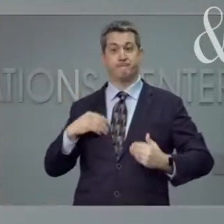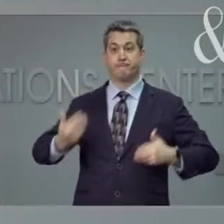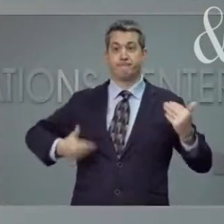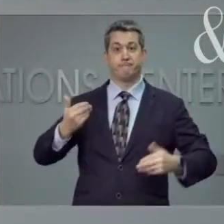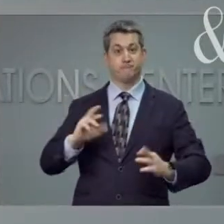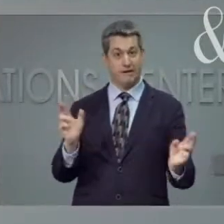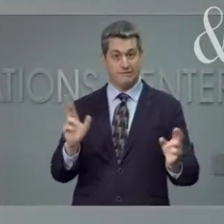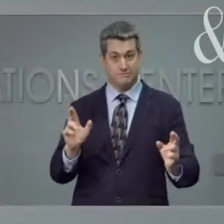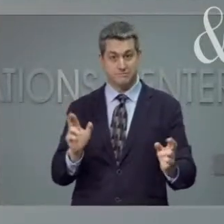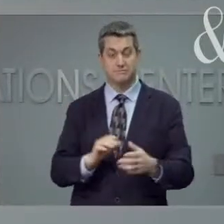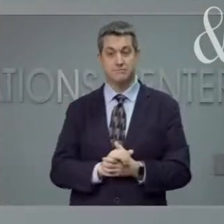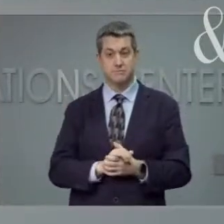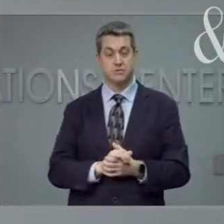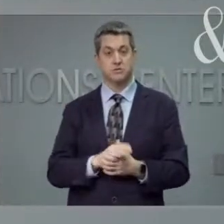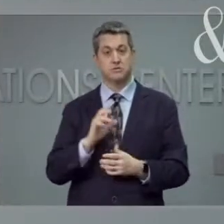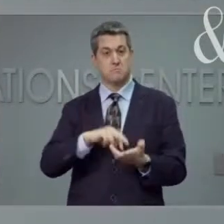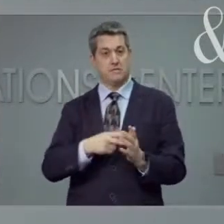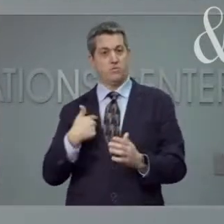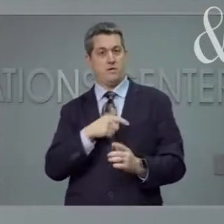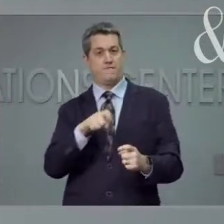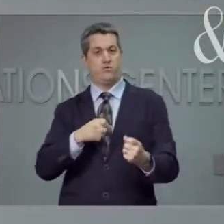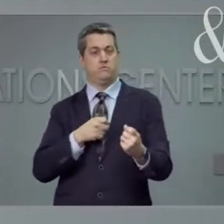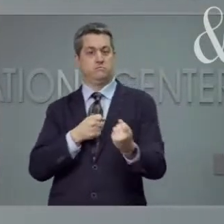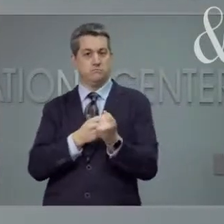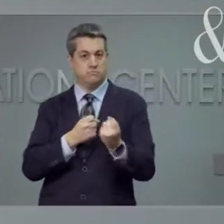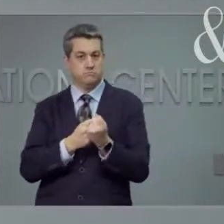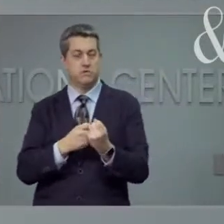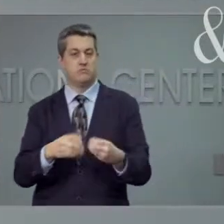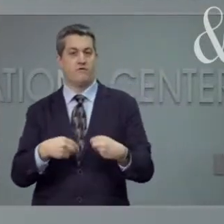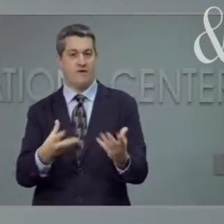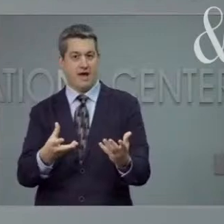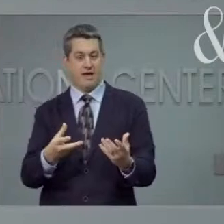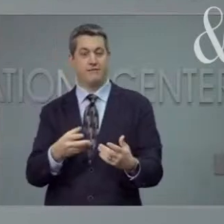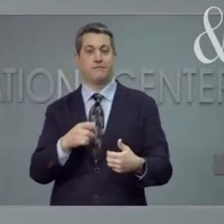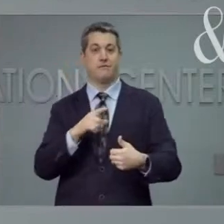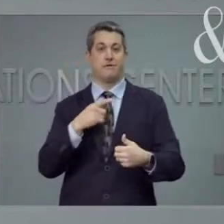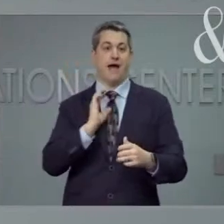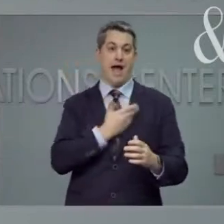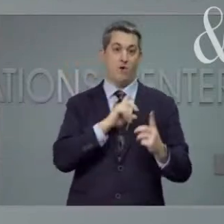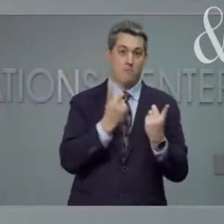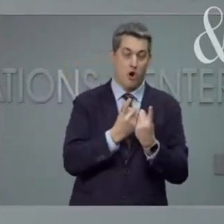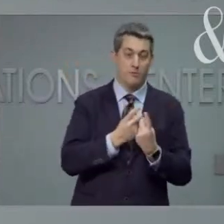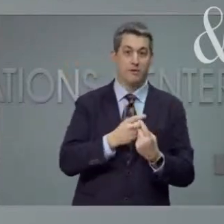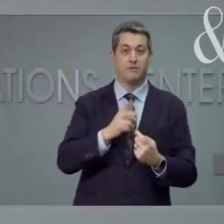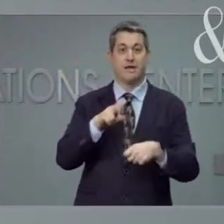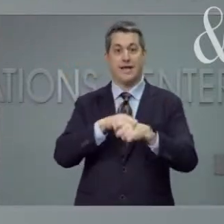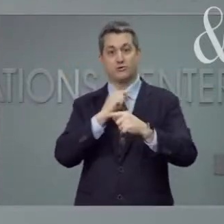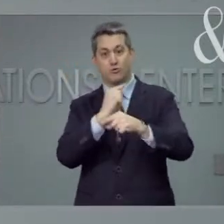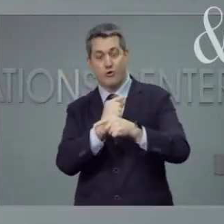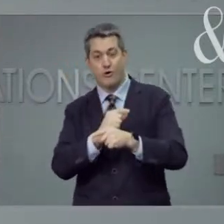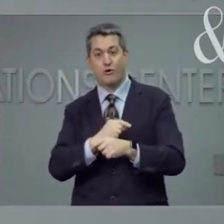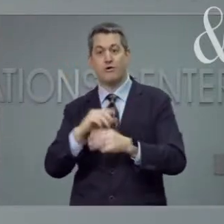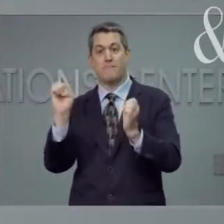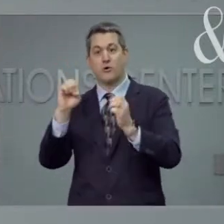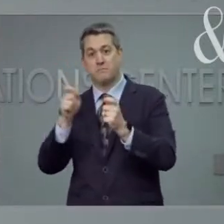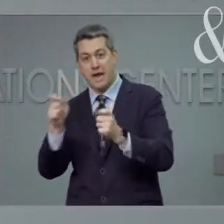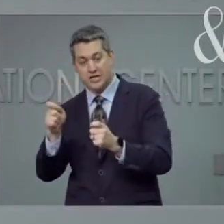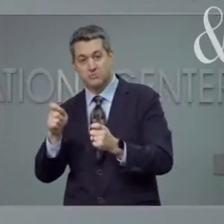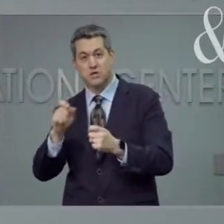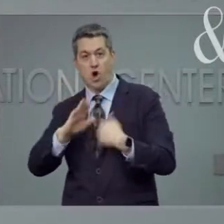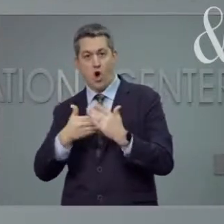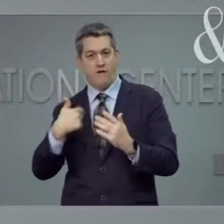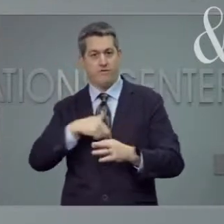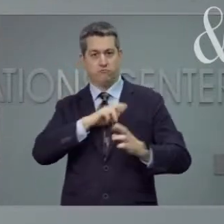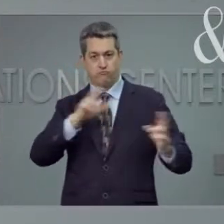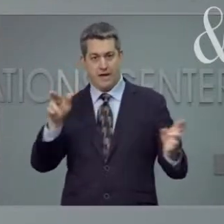want to provide, and I know the department and our emergency management, National Guard want to provide all of the help that they need to make sure they